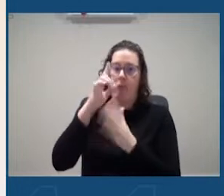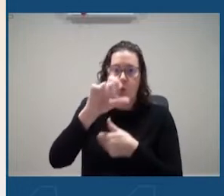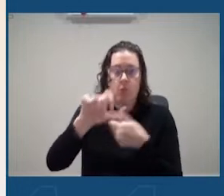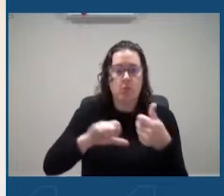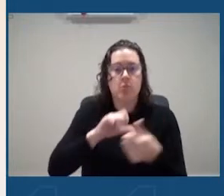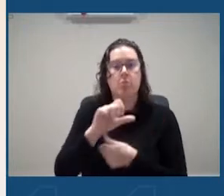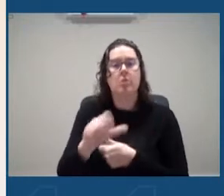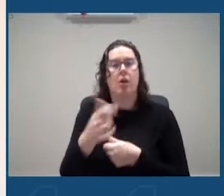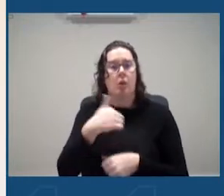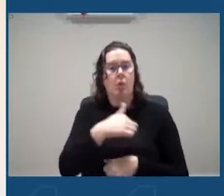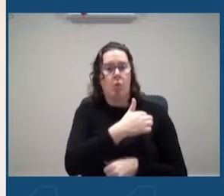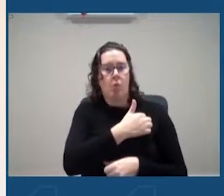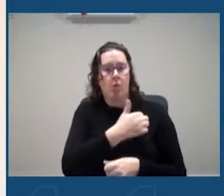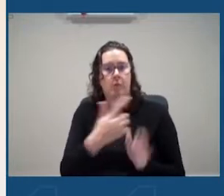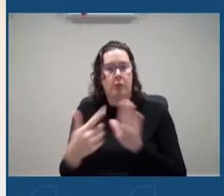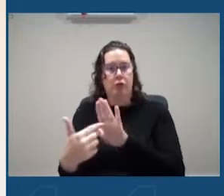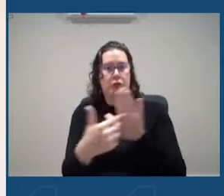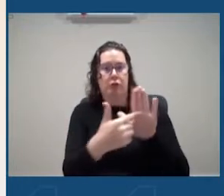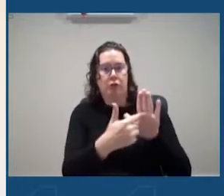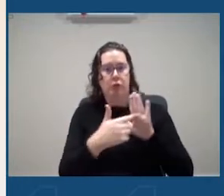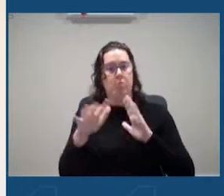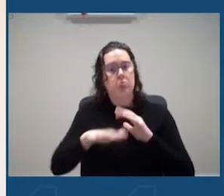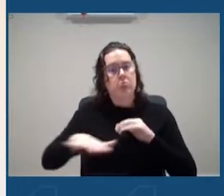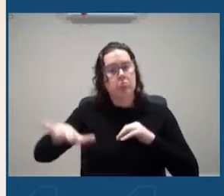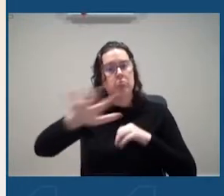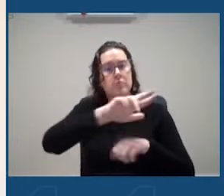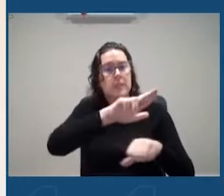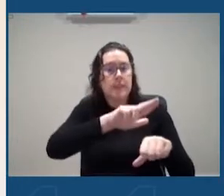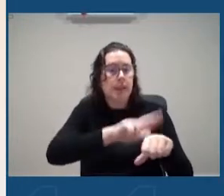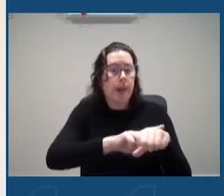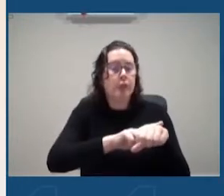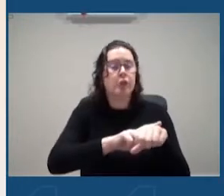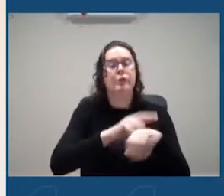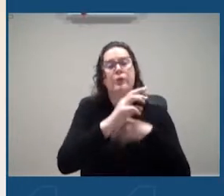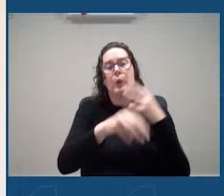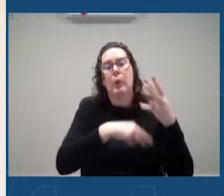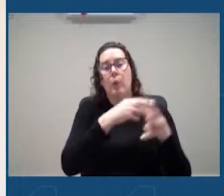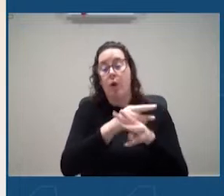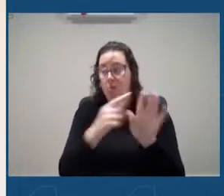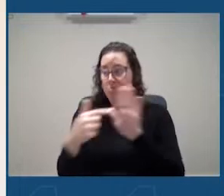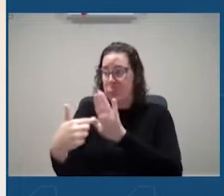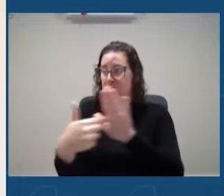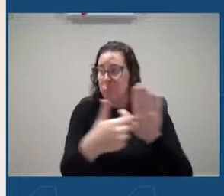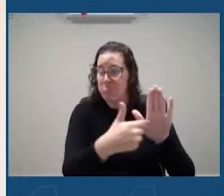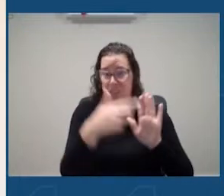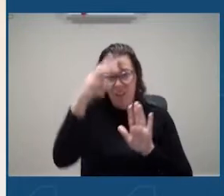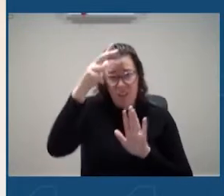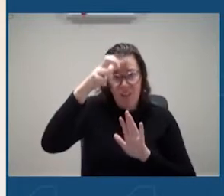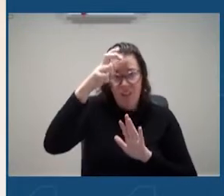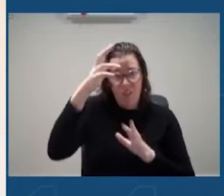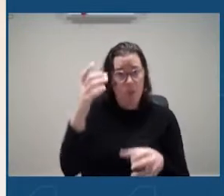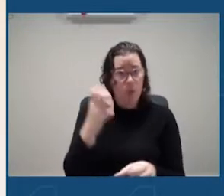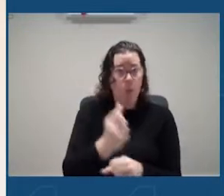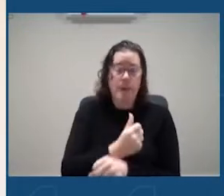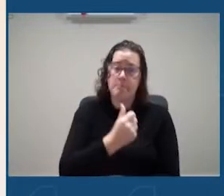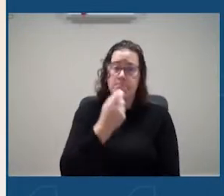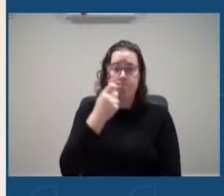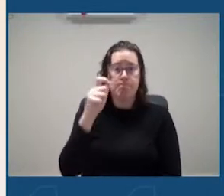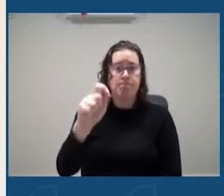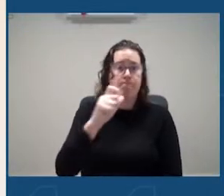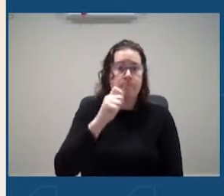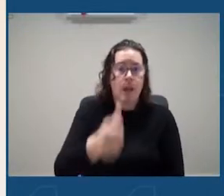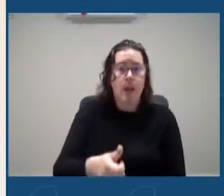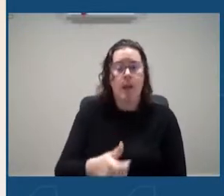have been showing the nation and the world that evil will not win, that hate